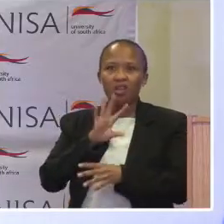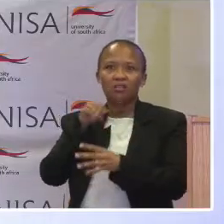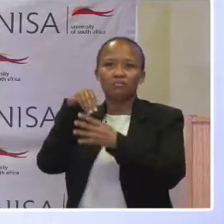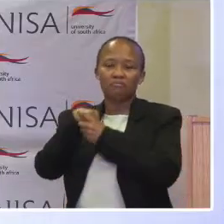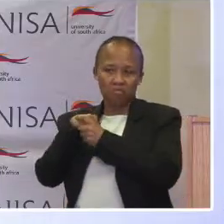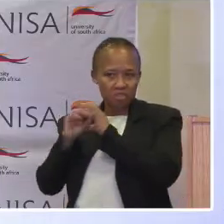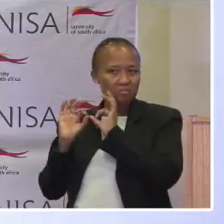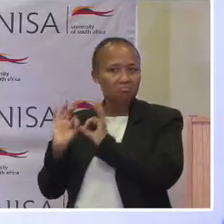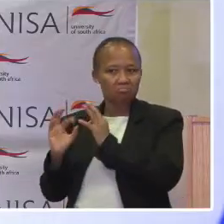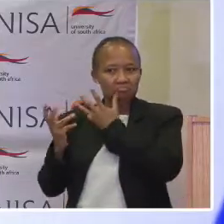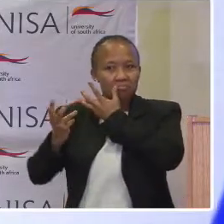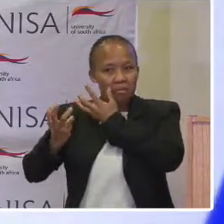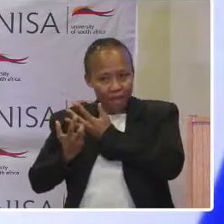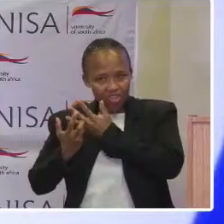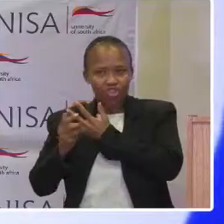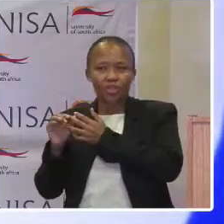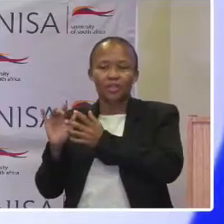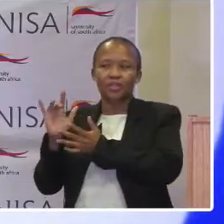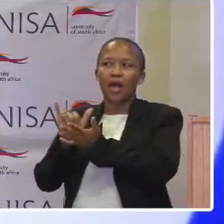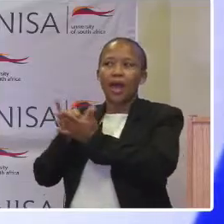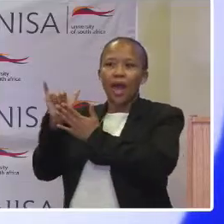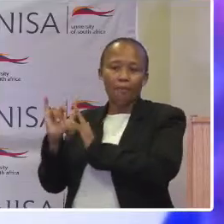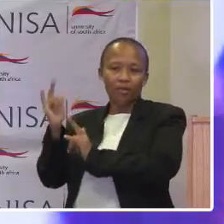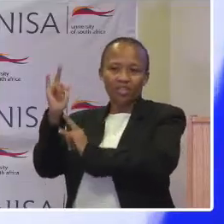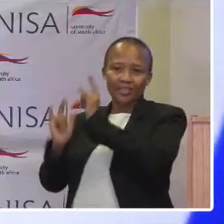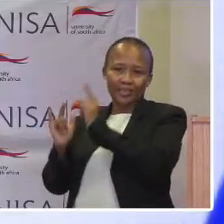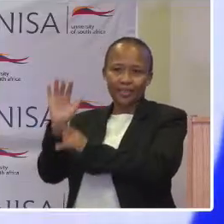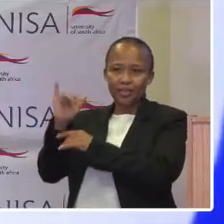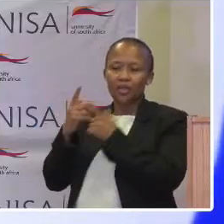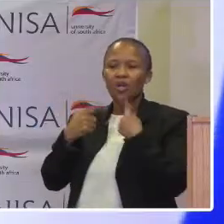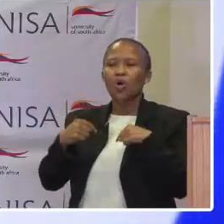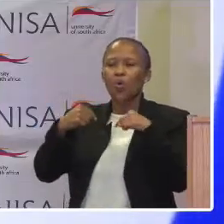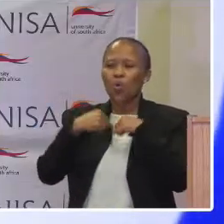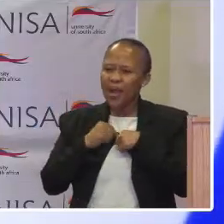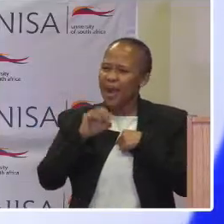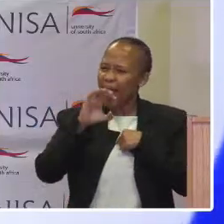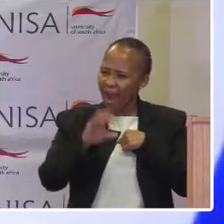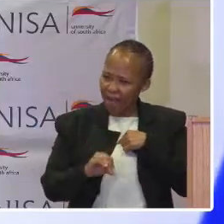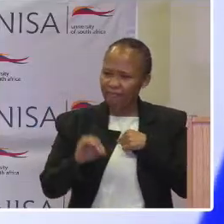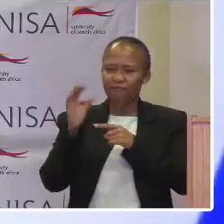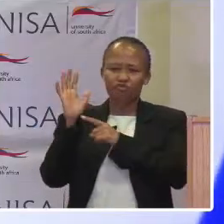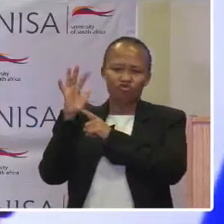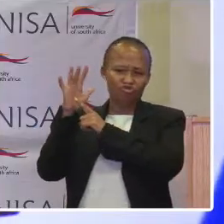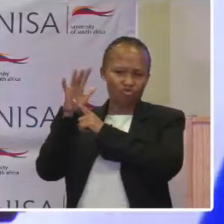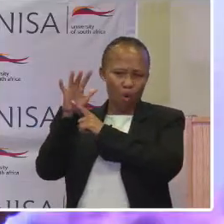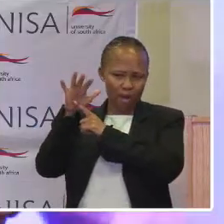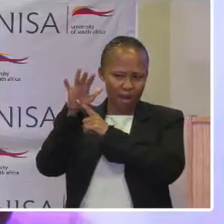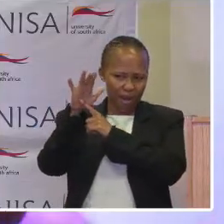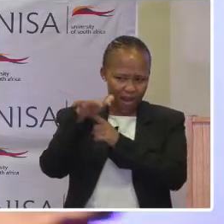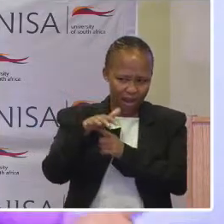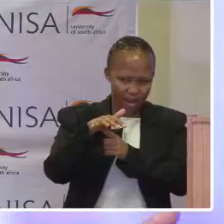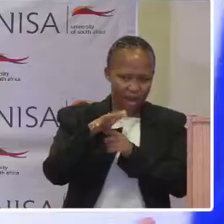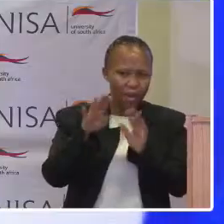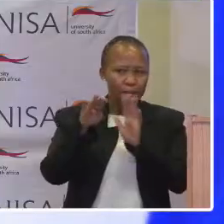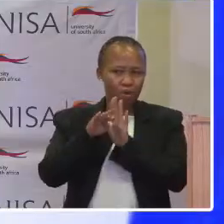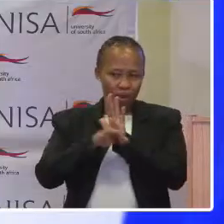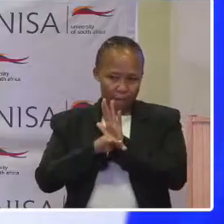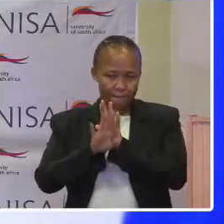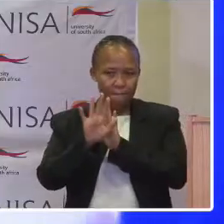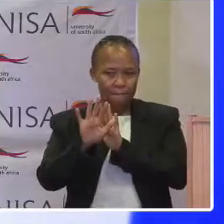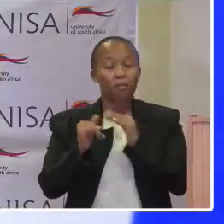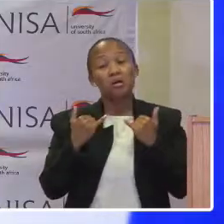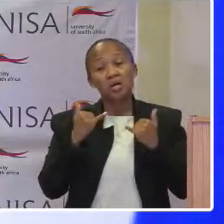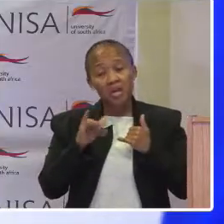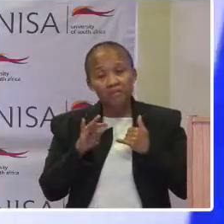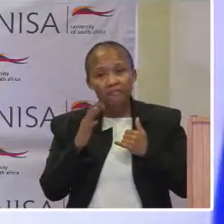that we are having. We have got the Drone Divas program, which, if you want to think about the conversation that we're